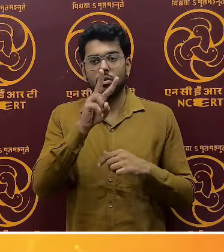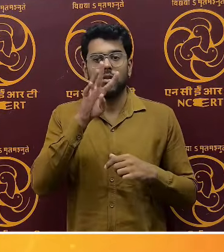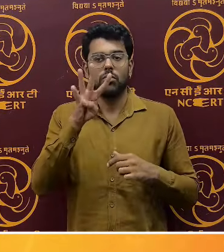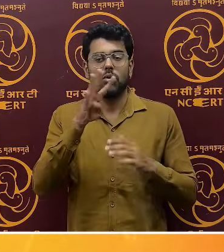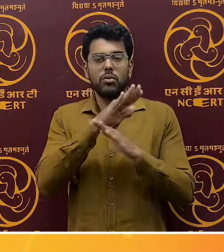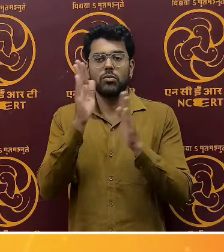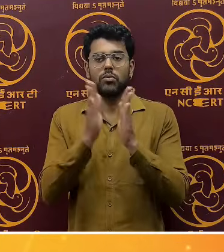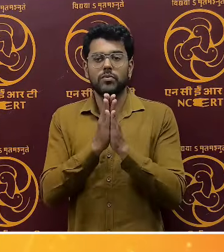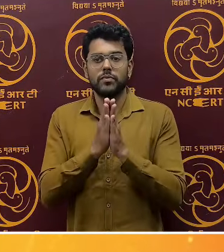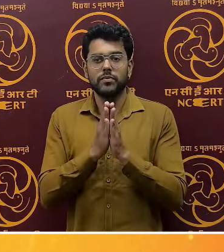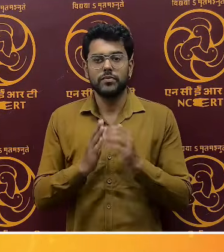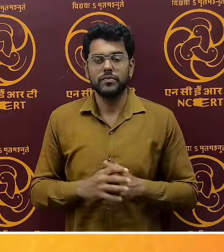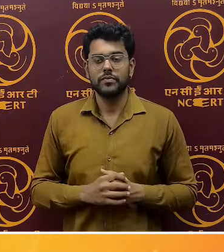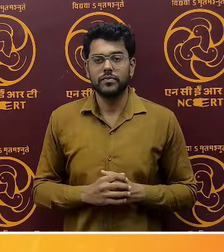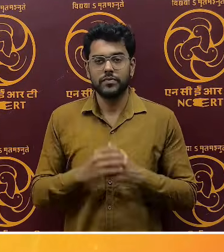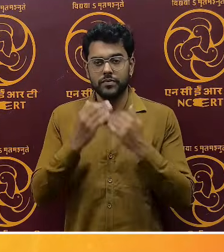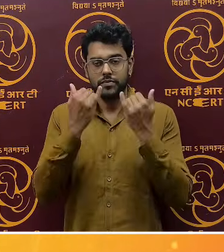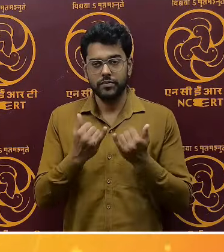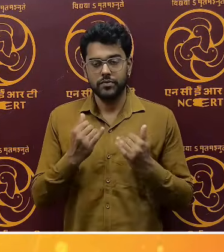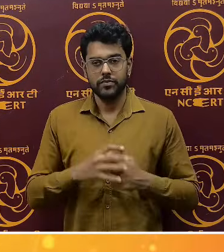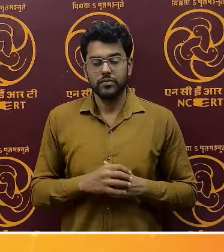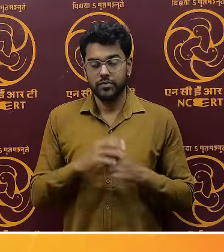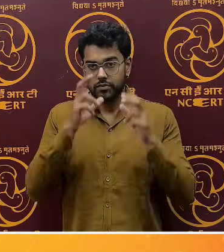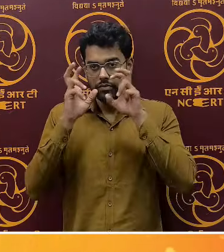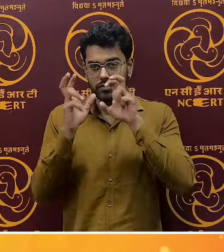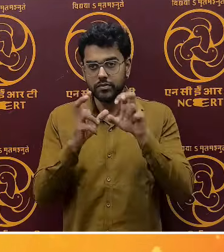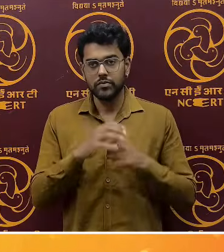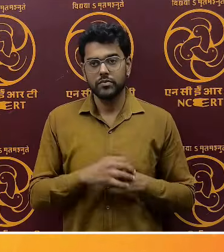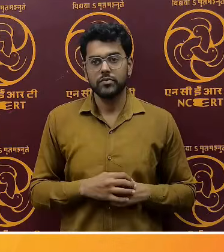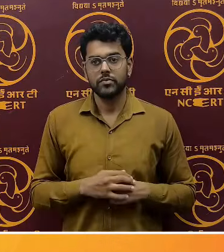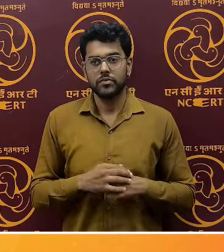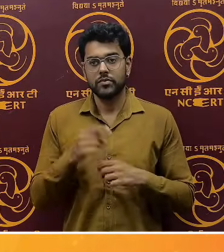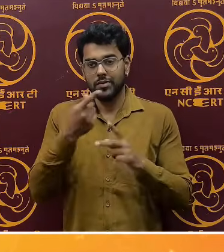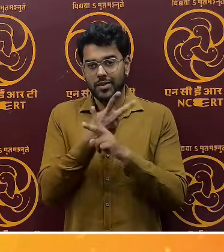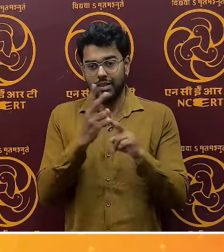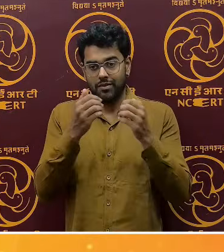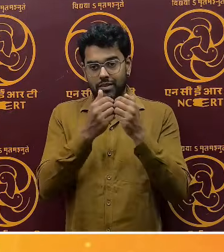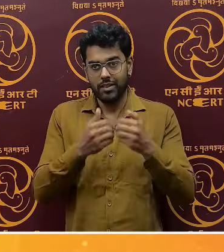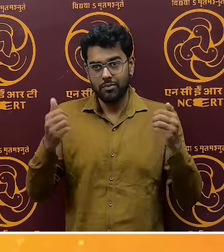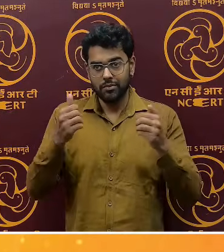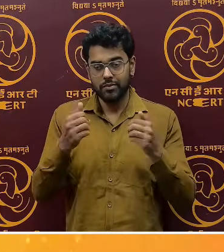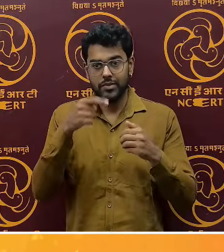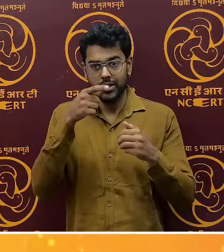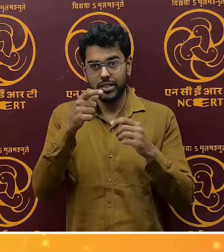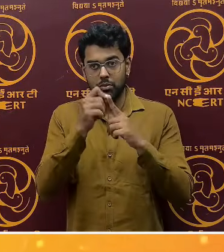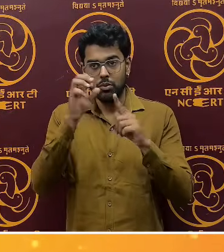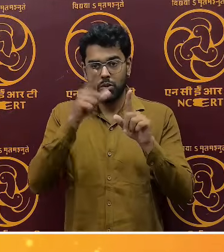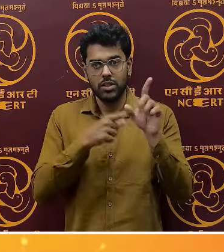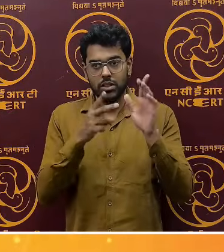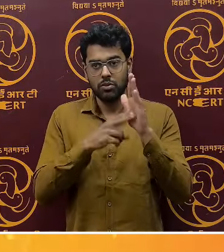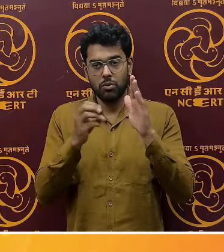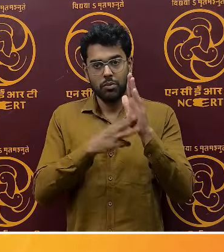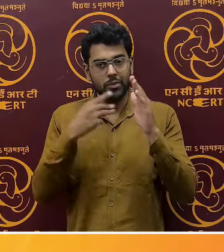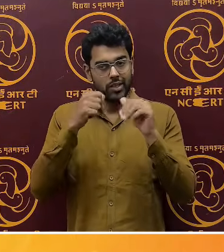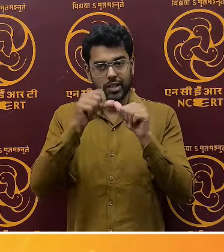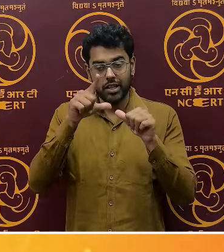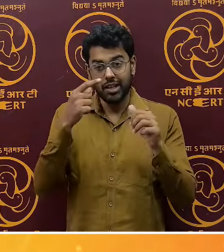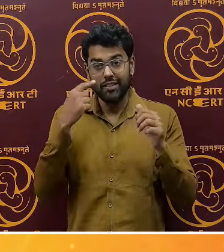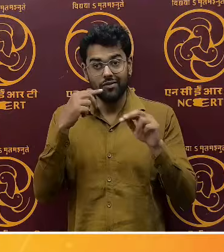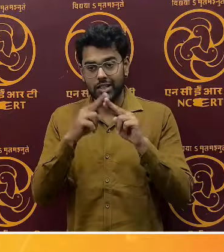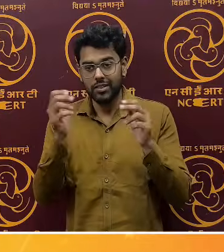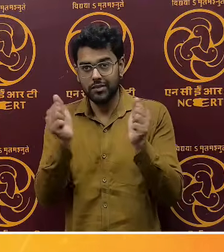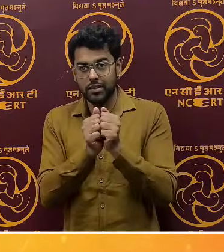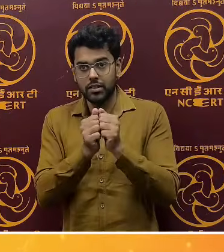total. Now you can observe these are separate parts of this polynomial, and together this